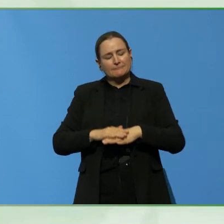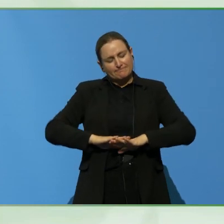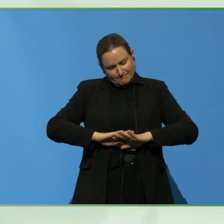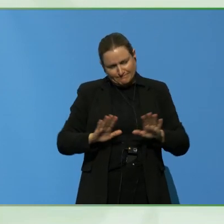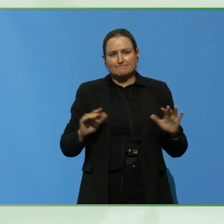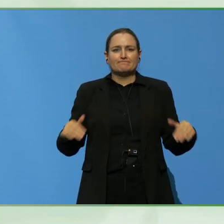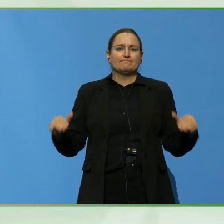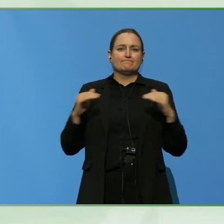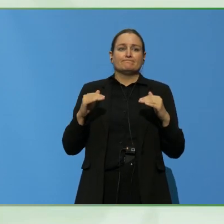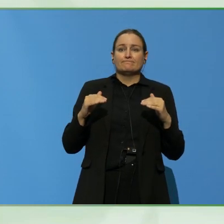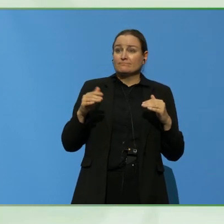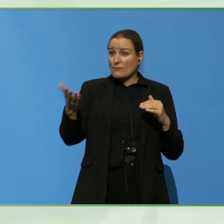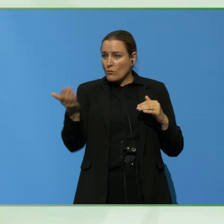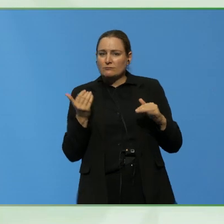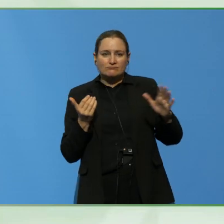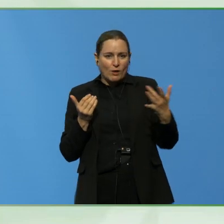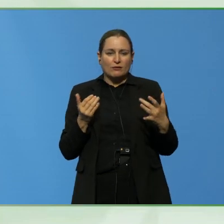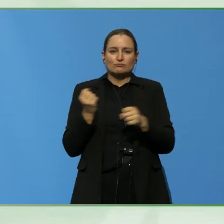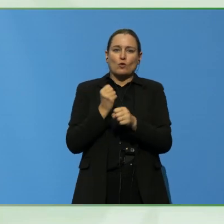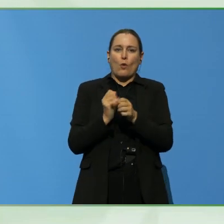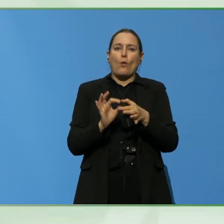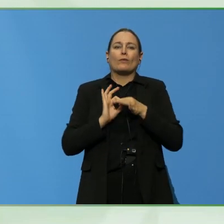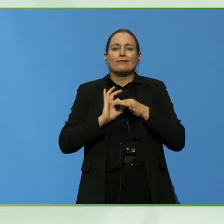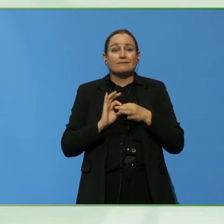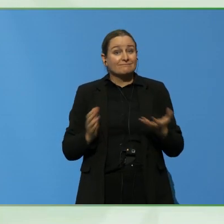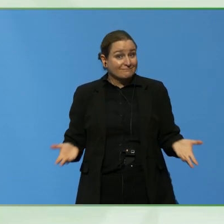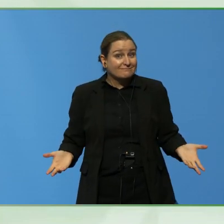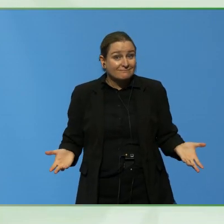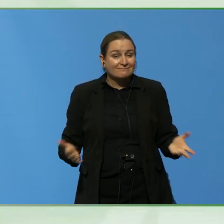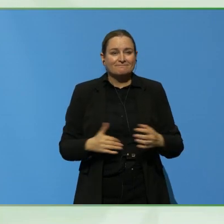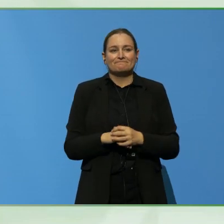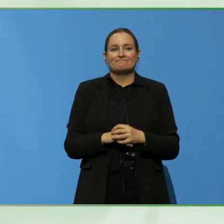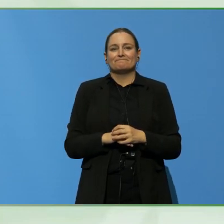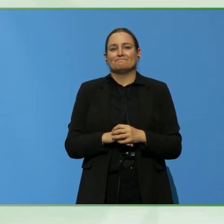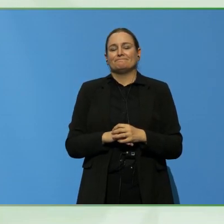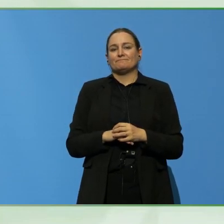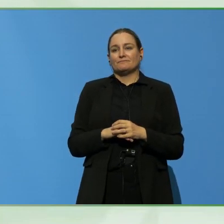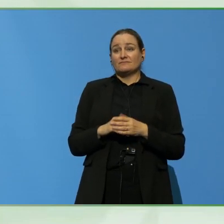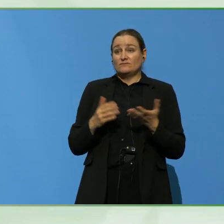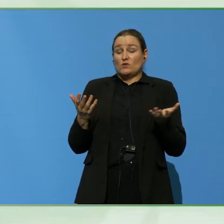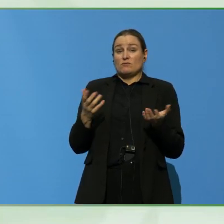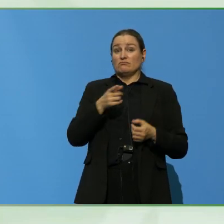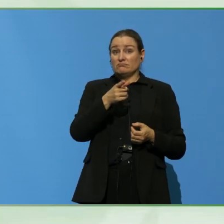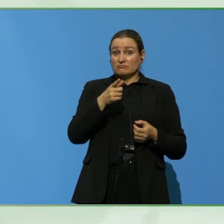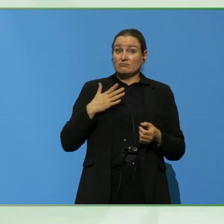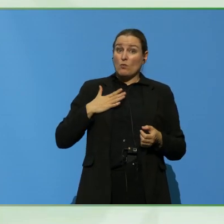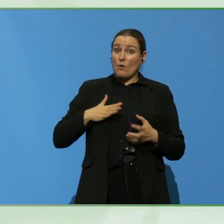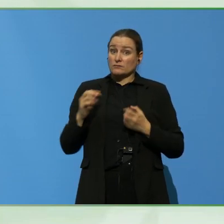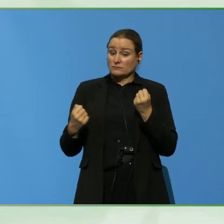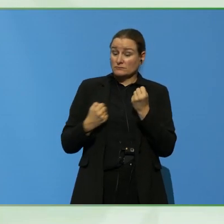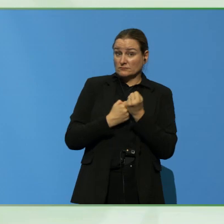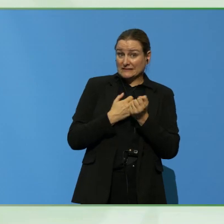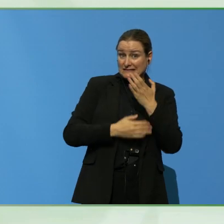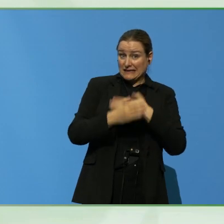with you and support your cause. And I think that someone else who really wants to help persons with disabilities